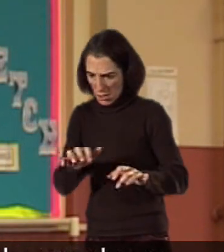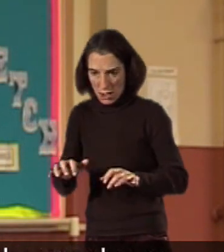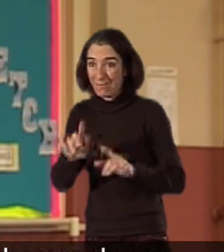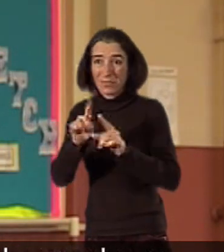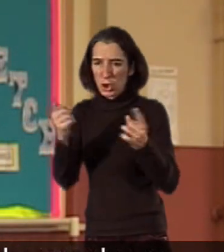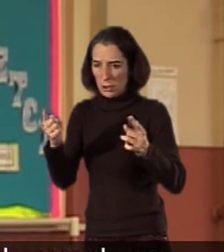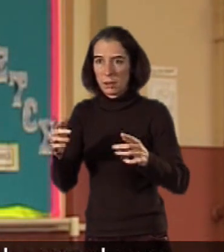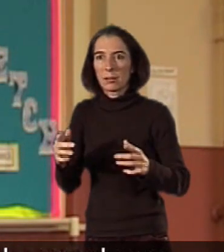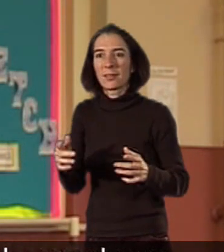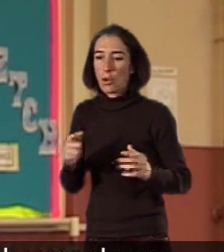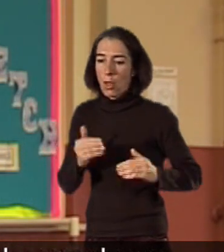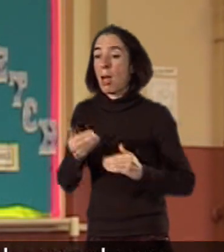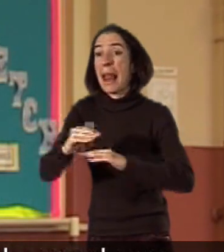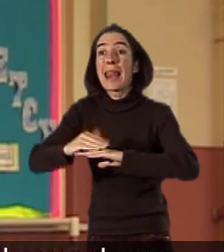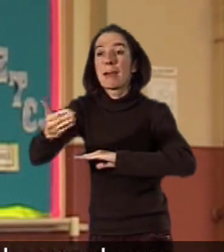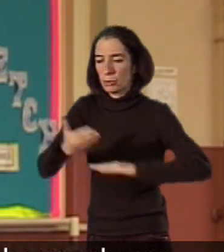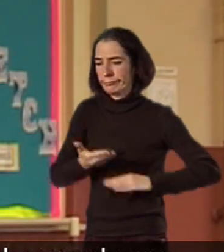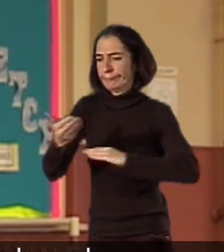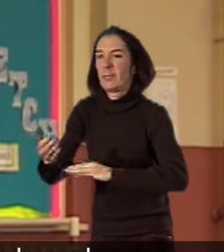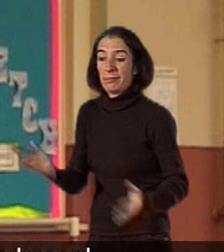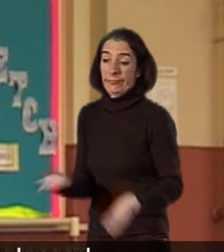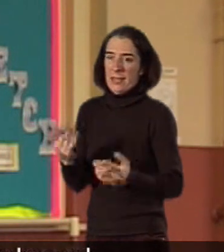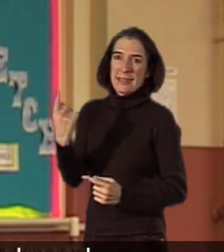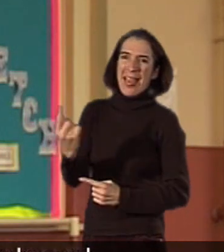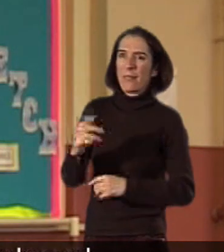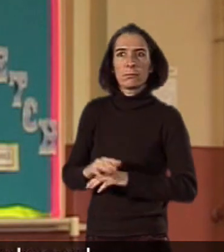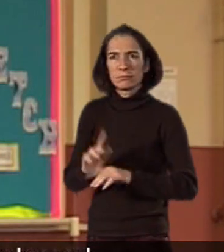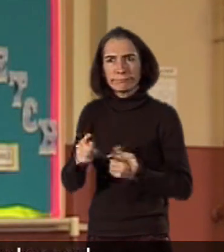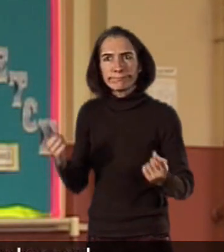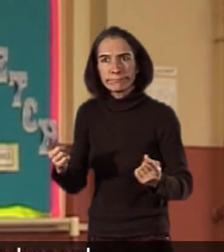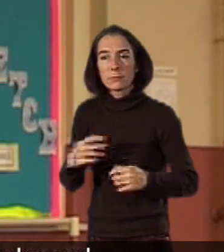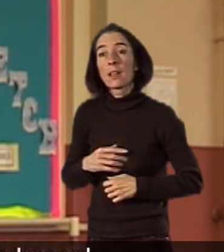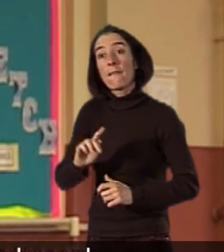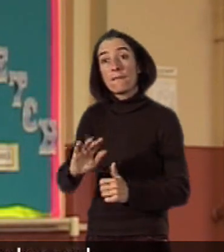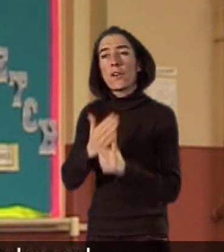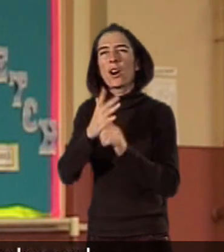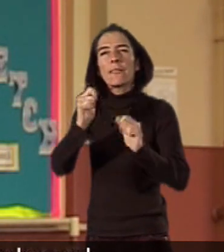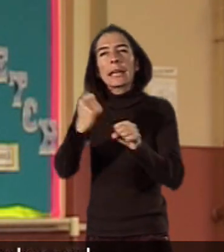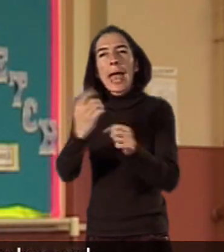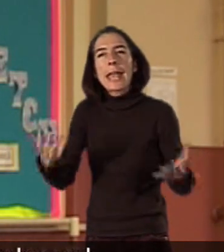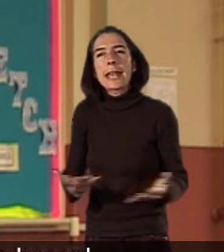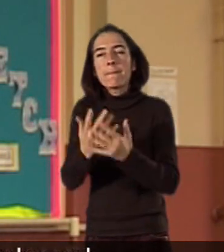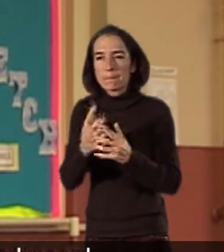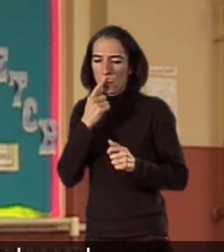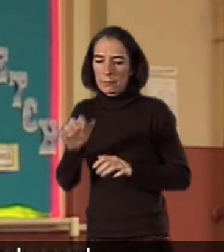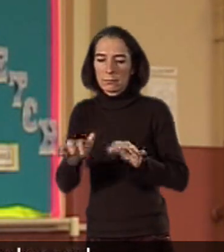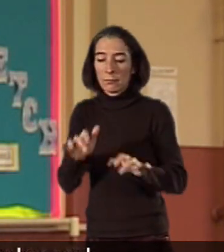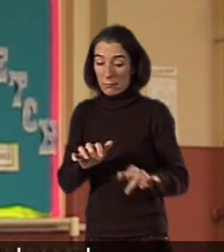much use just giving him a laptop and saying get on with it. So we've introduced things like Keyboard Crazy Game, which is